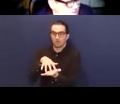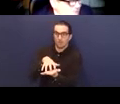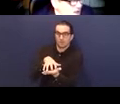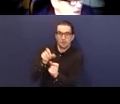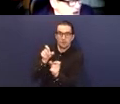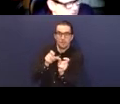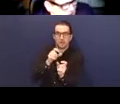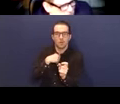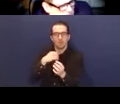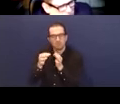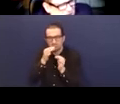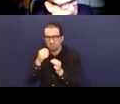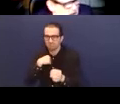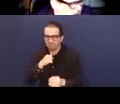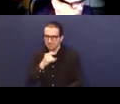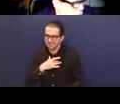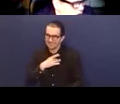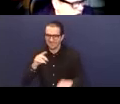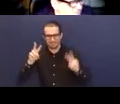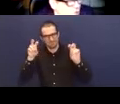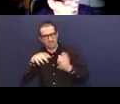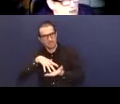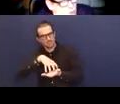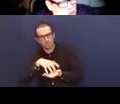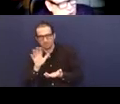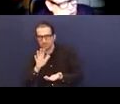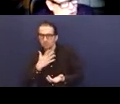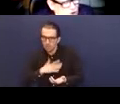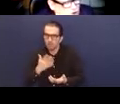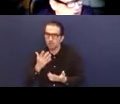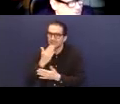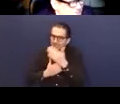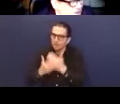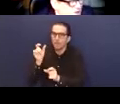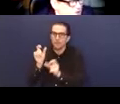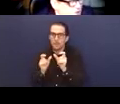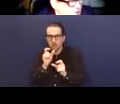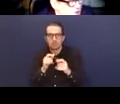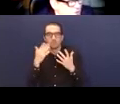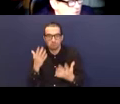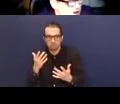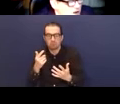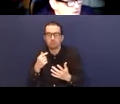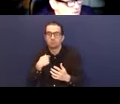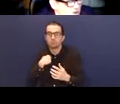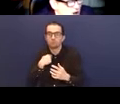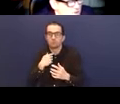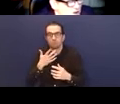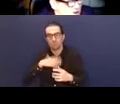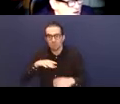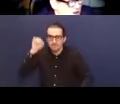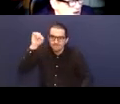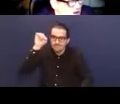this. I've kept them up there as an aid memoir. The ones with a blue cross on it, 2, 3,